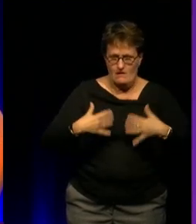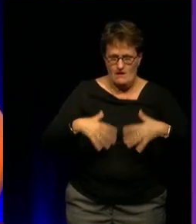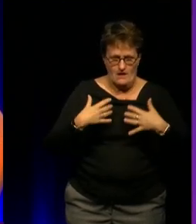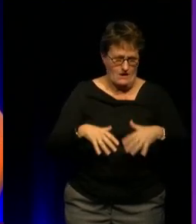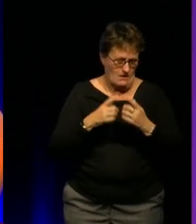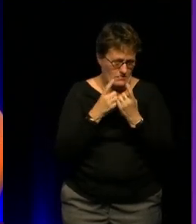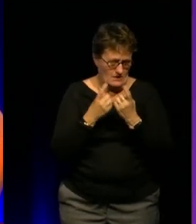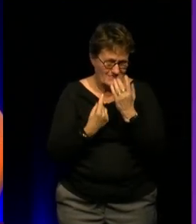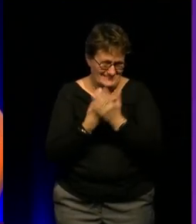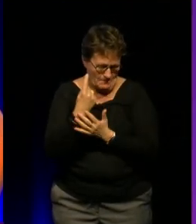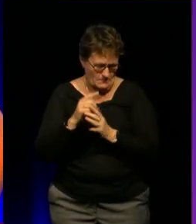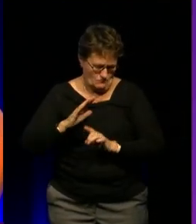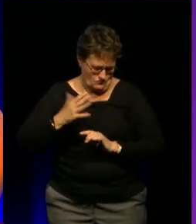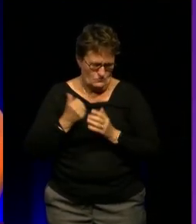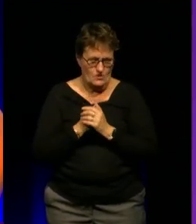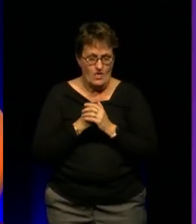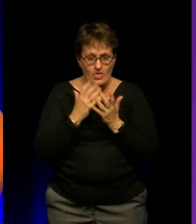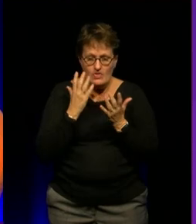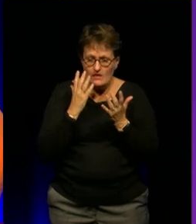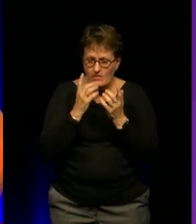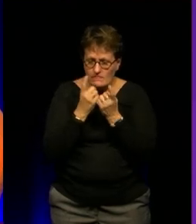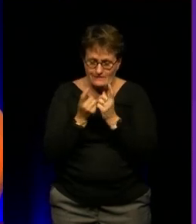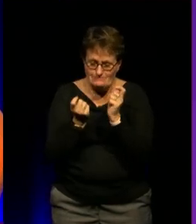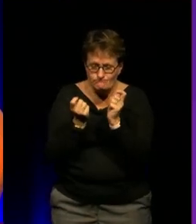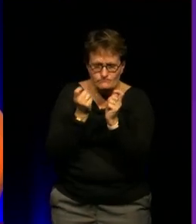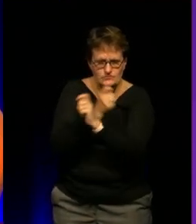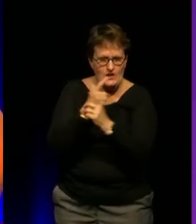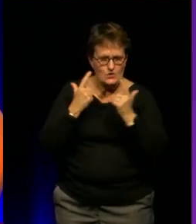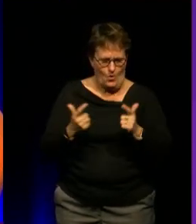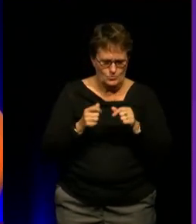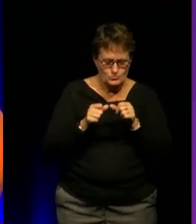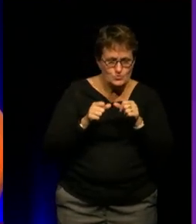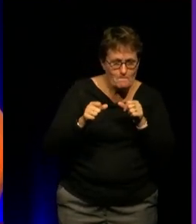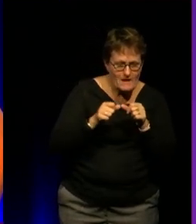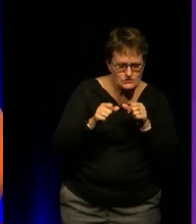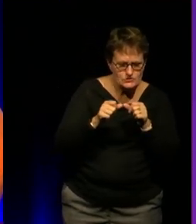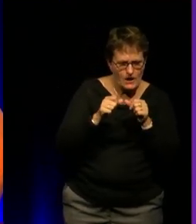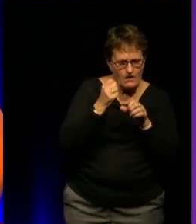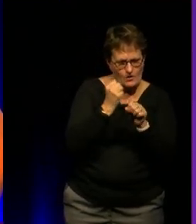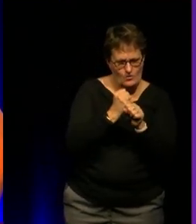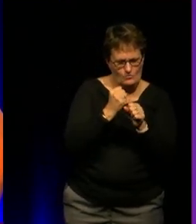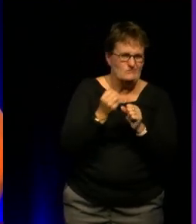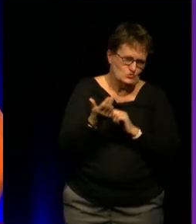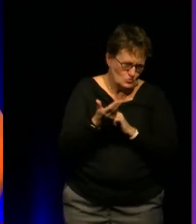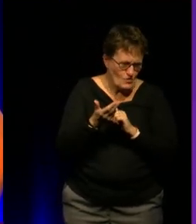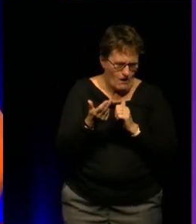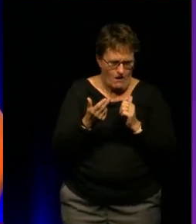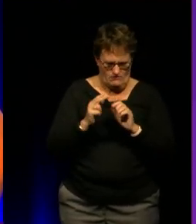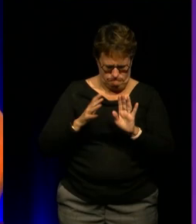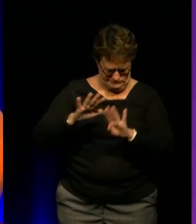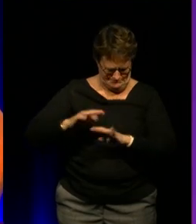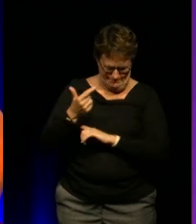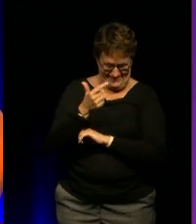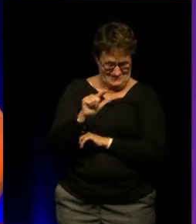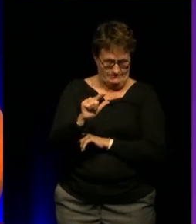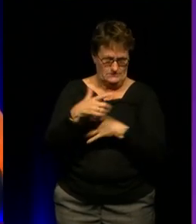industries. So, and the revolution that's gone through that measurement of glucose, which, you know, in the 70s was a very